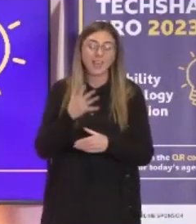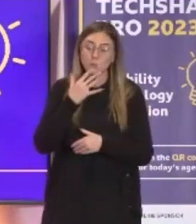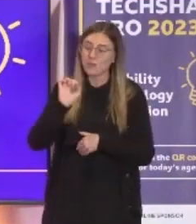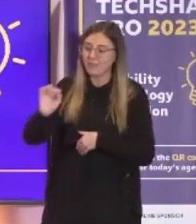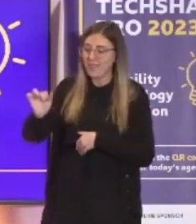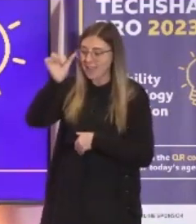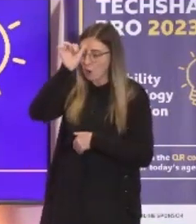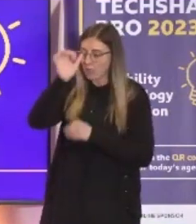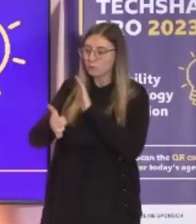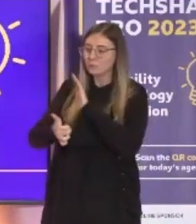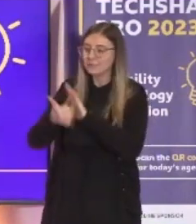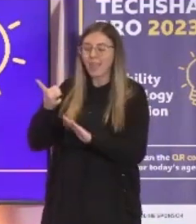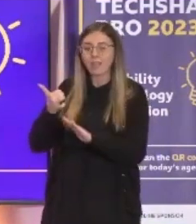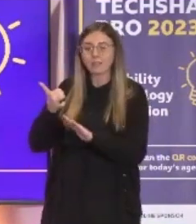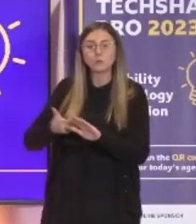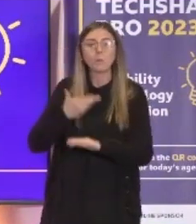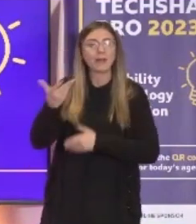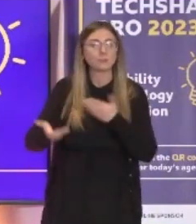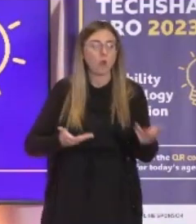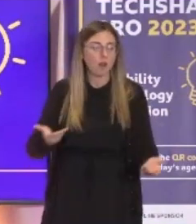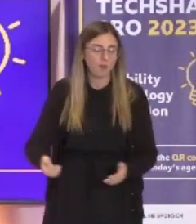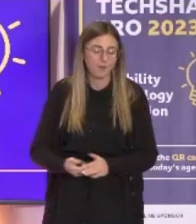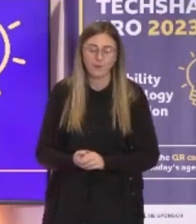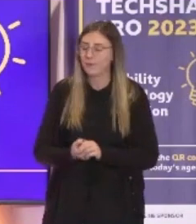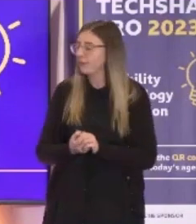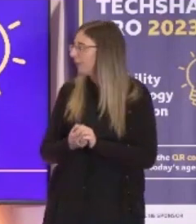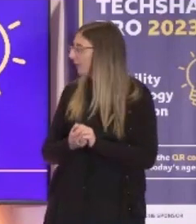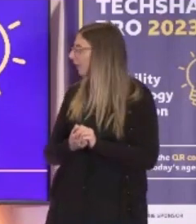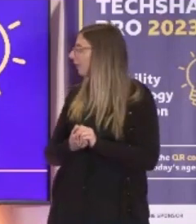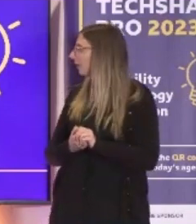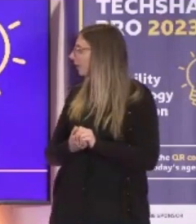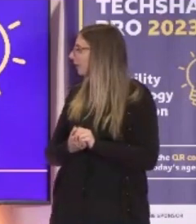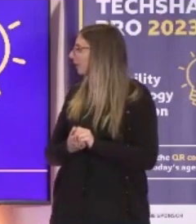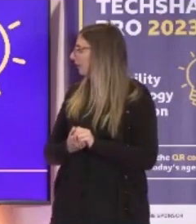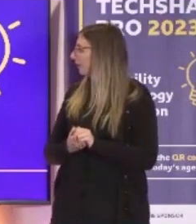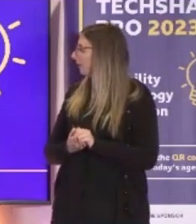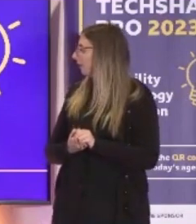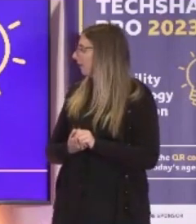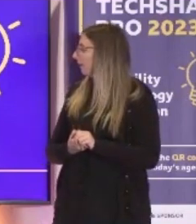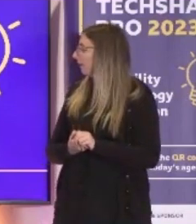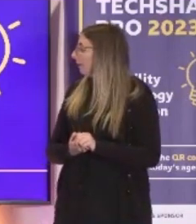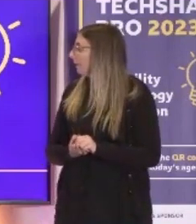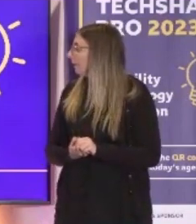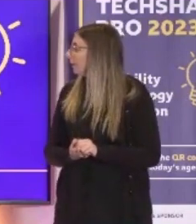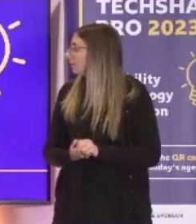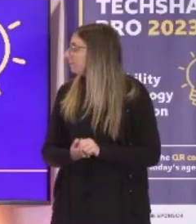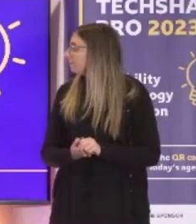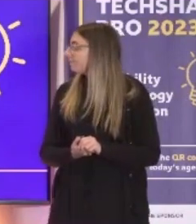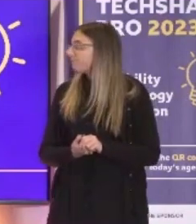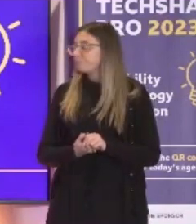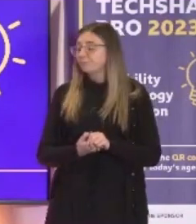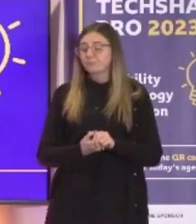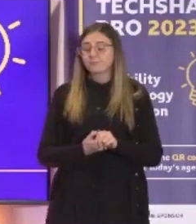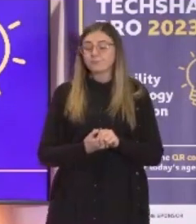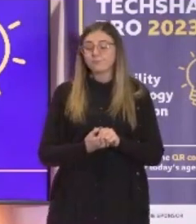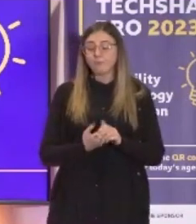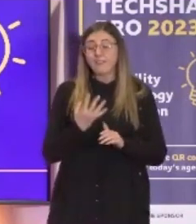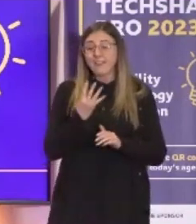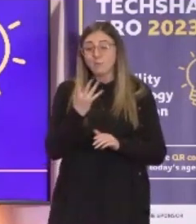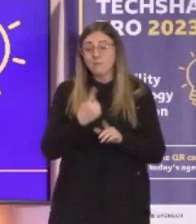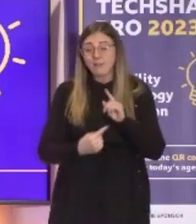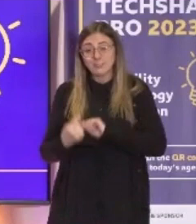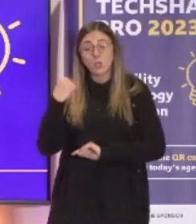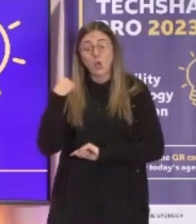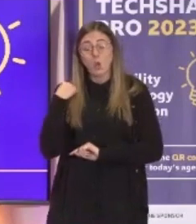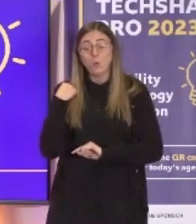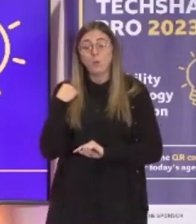have. cool. And in terms of where this started, we were talking about the fact that maybe 4 or 5 years ago,